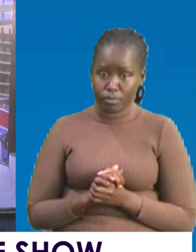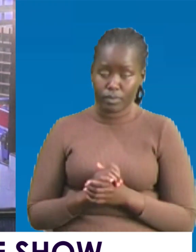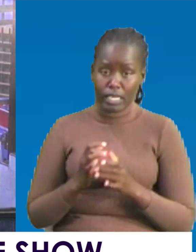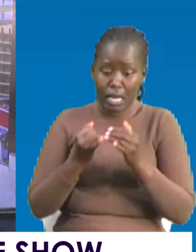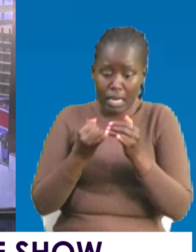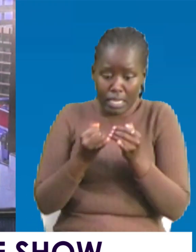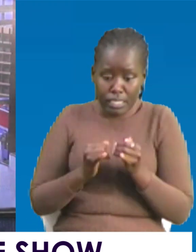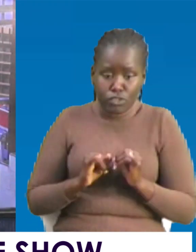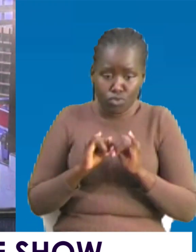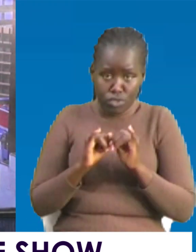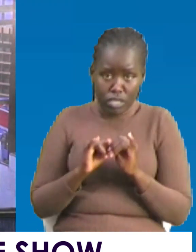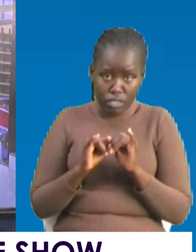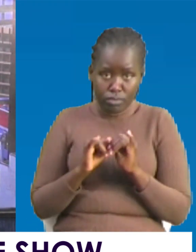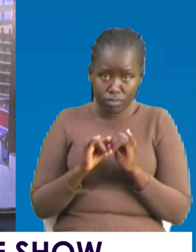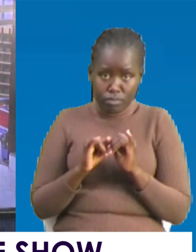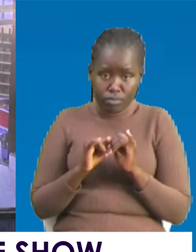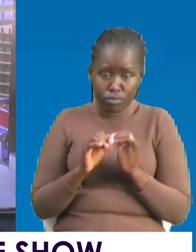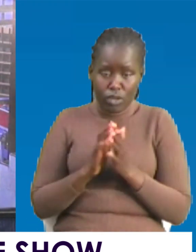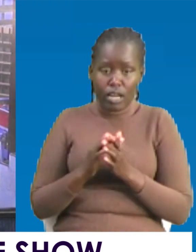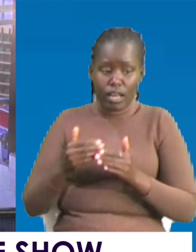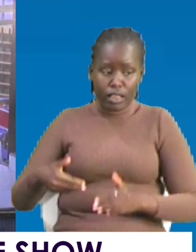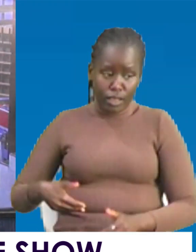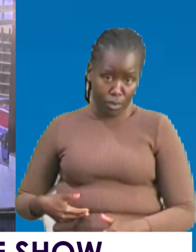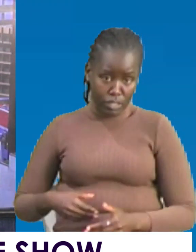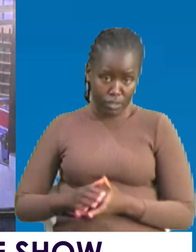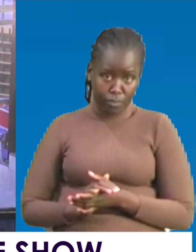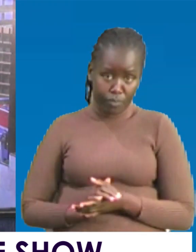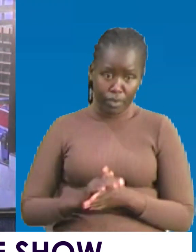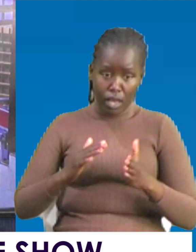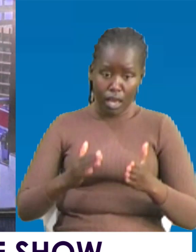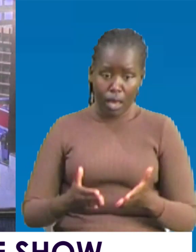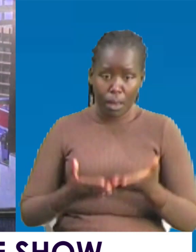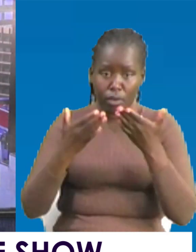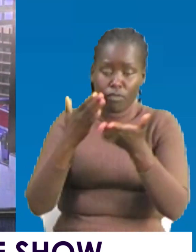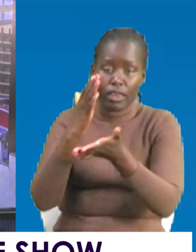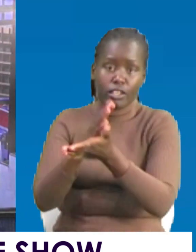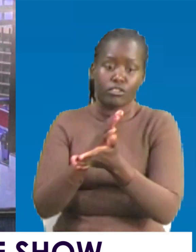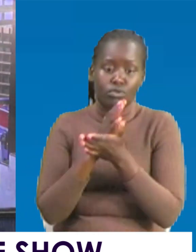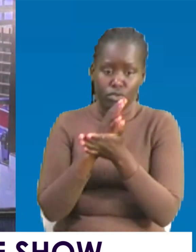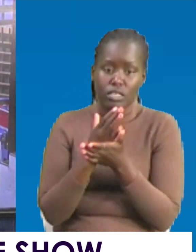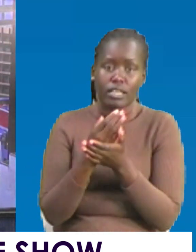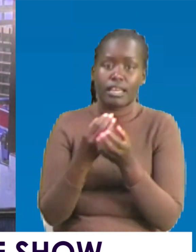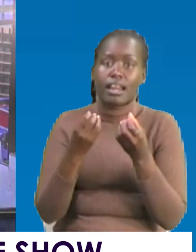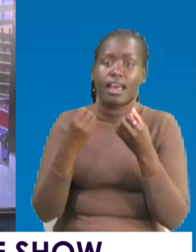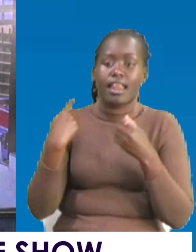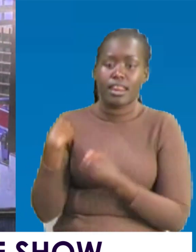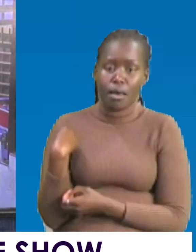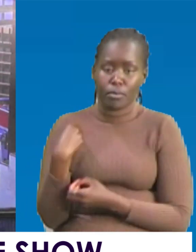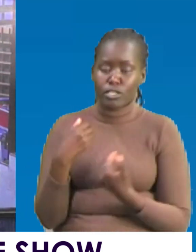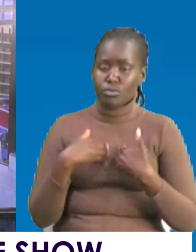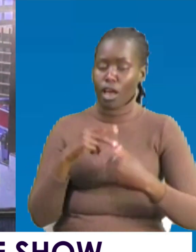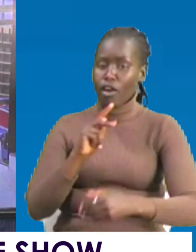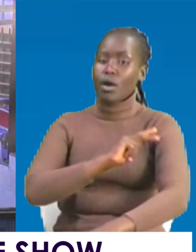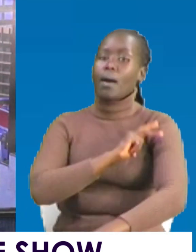trying to stir up the youth against something. No. I'm just bringing out a truth. In numbers, there is